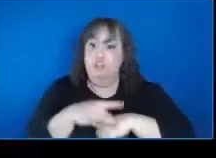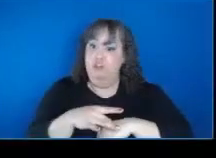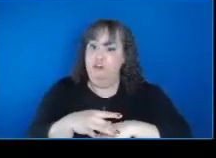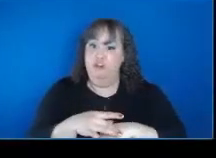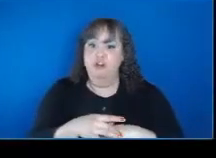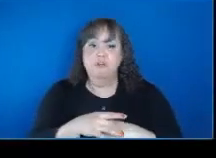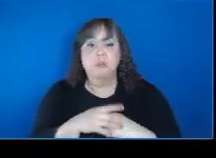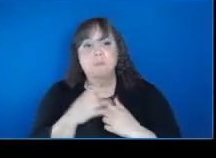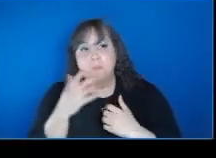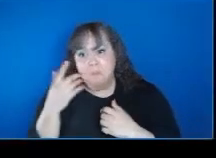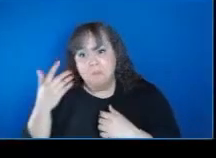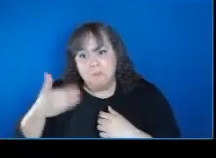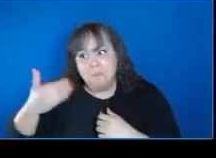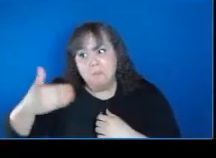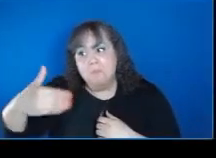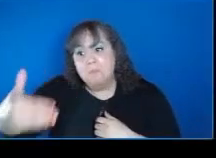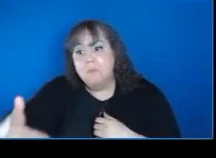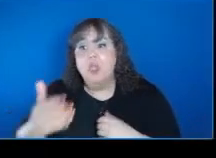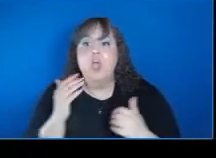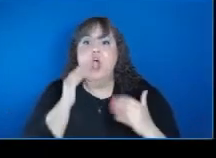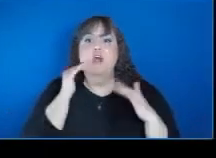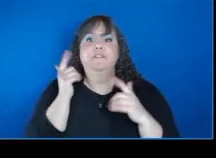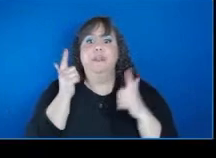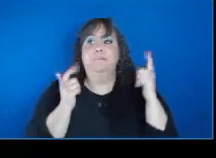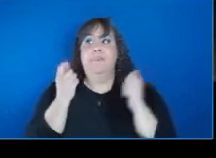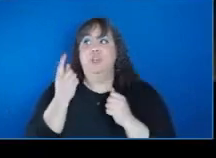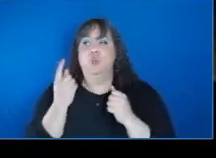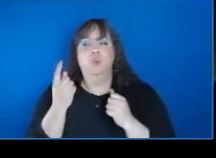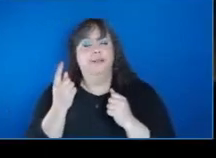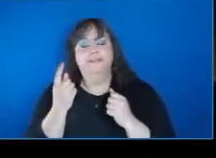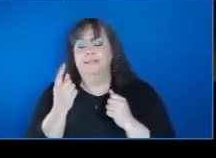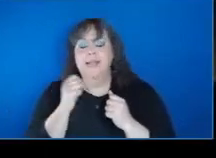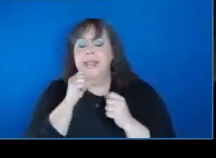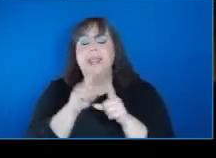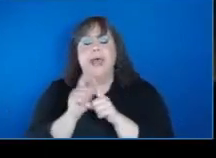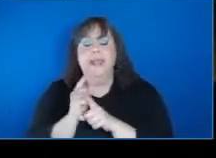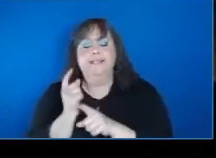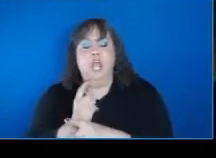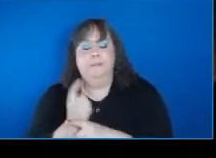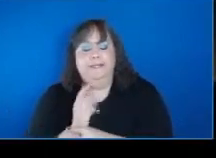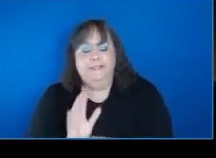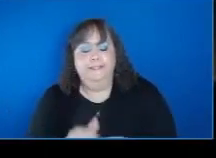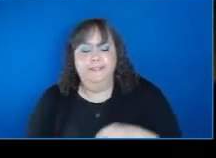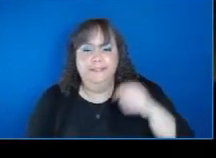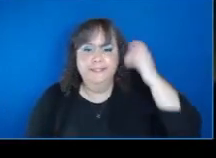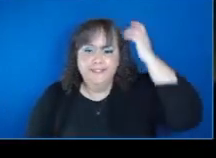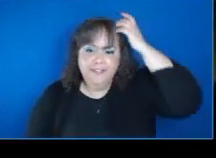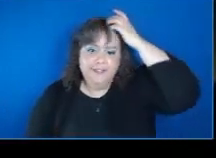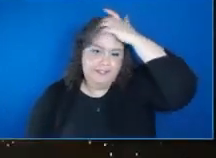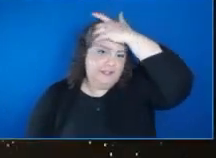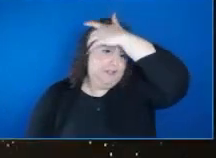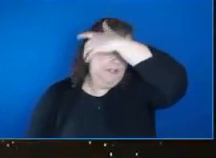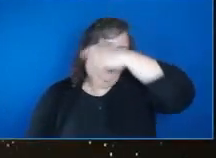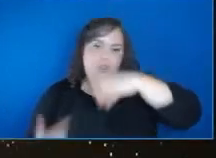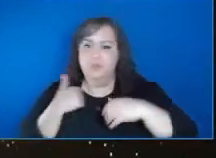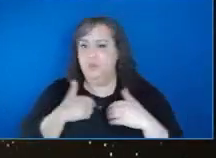the ones that are the bigger ones are not quite as common. Okay, so we have teacher and her students all the way